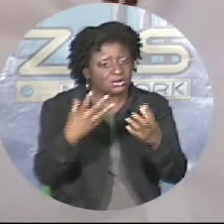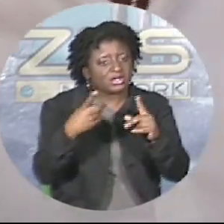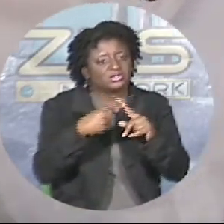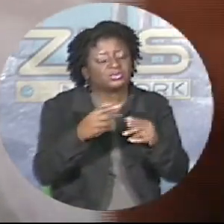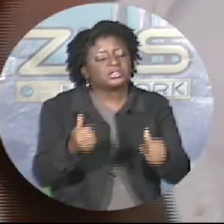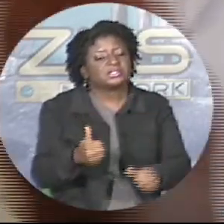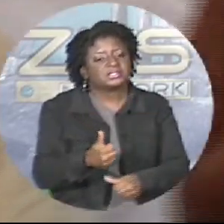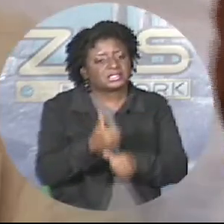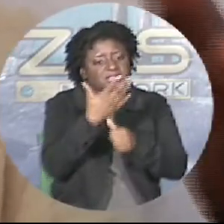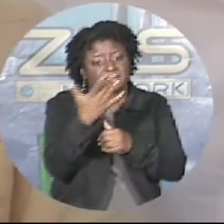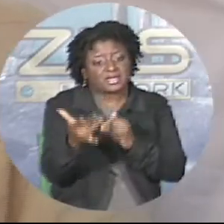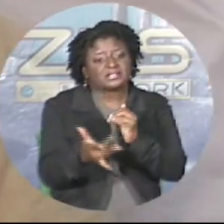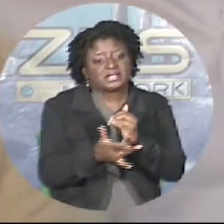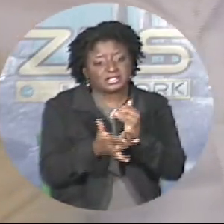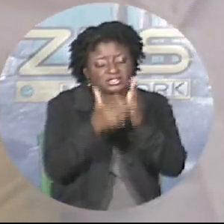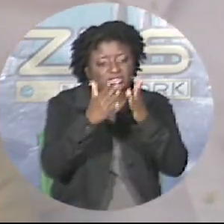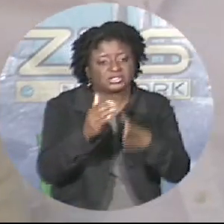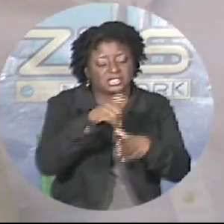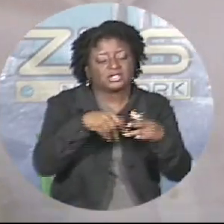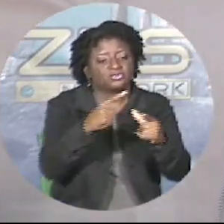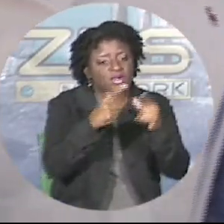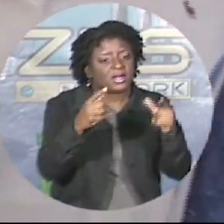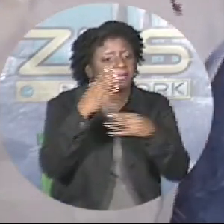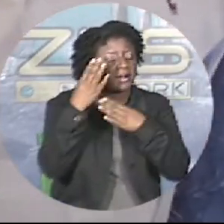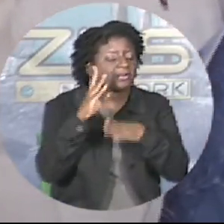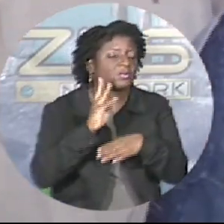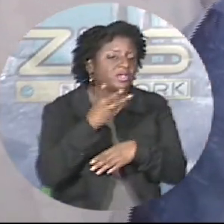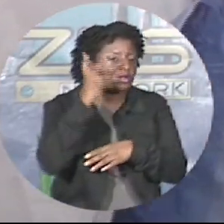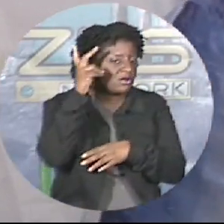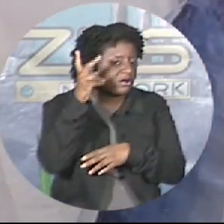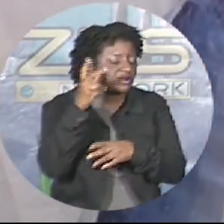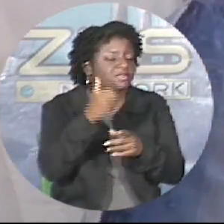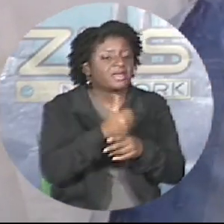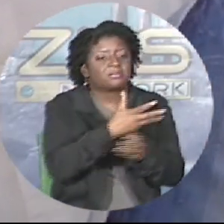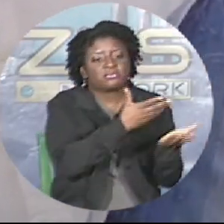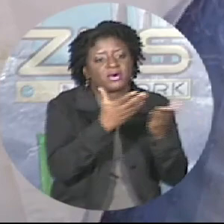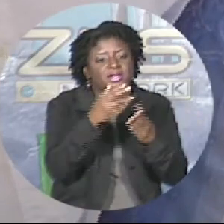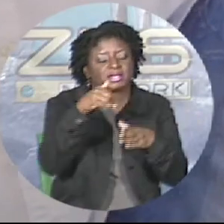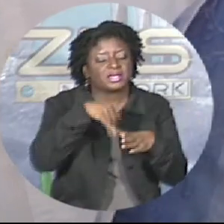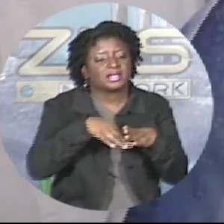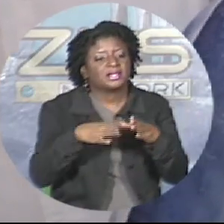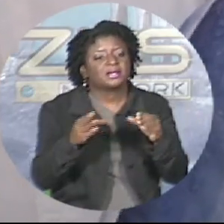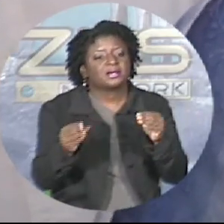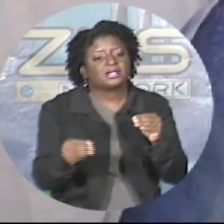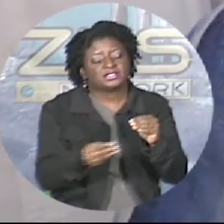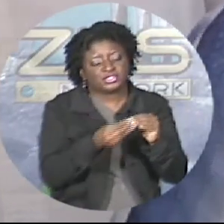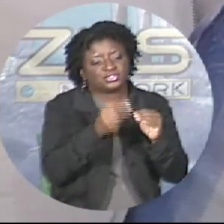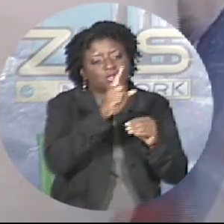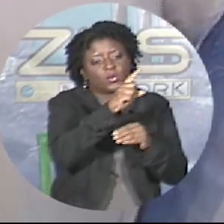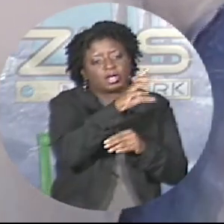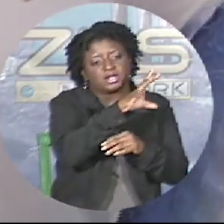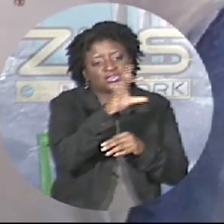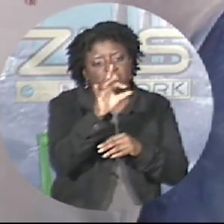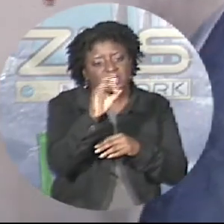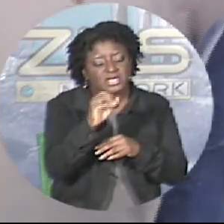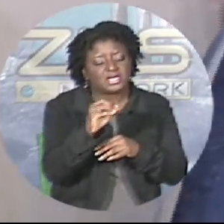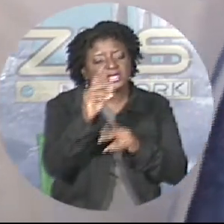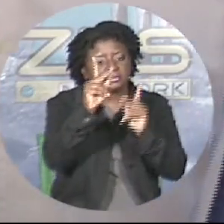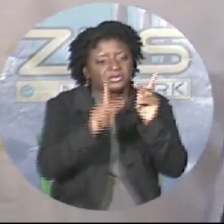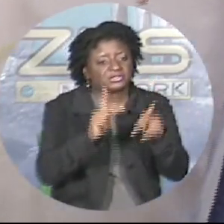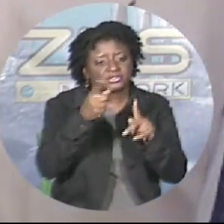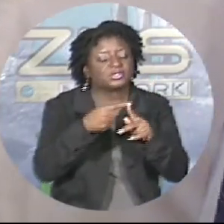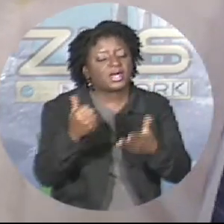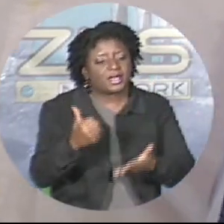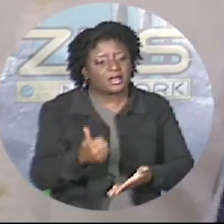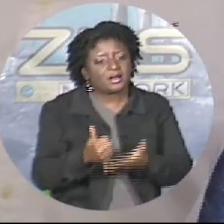technicians. In Grand Bahama, we heard that they were bringing in an additional 180 persons to help restore there. And